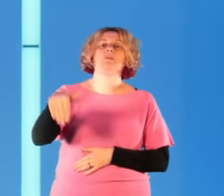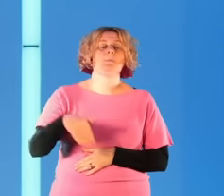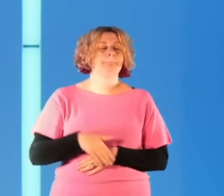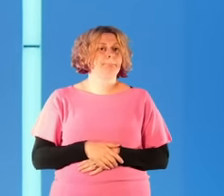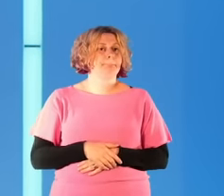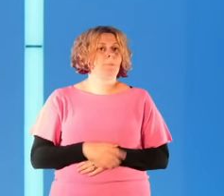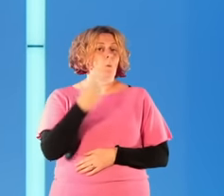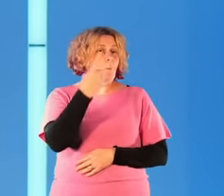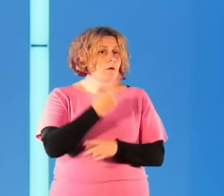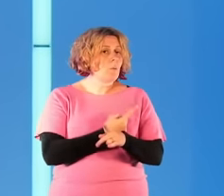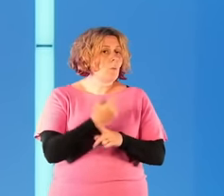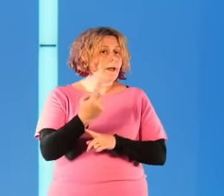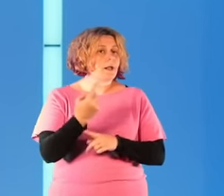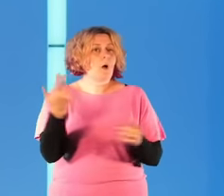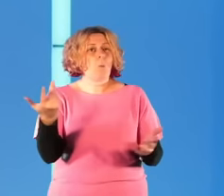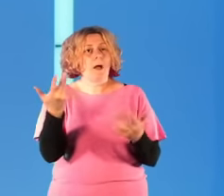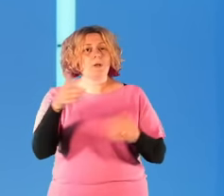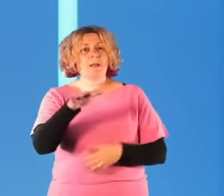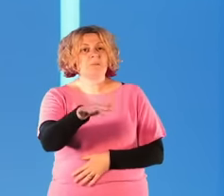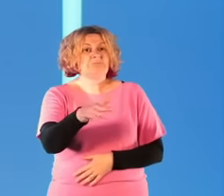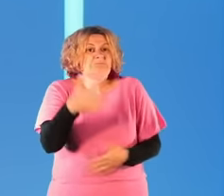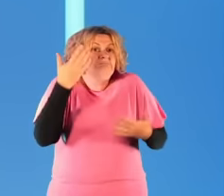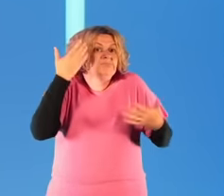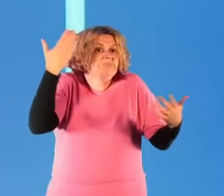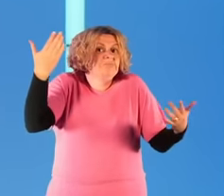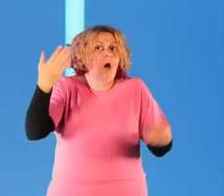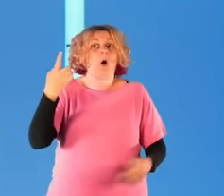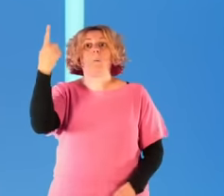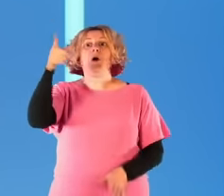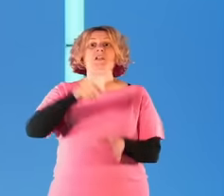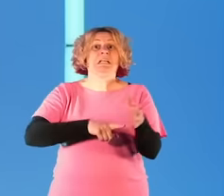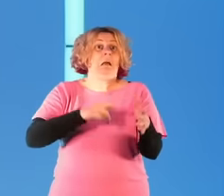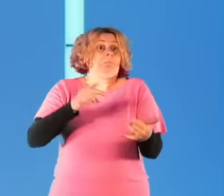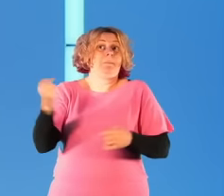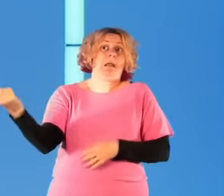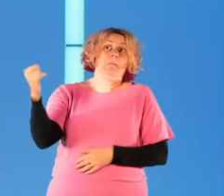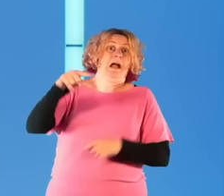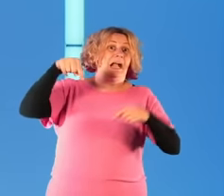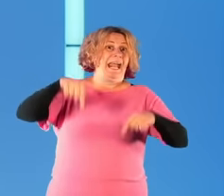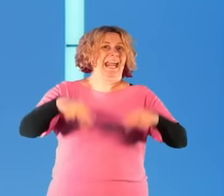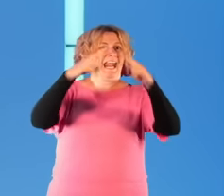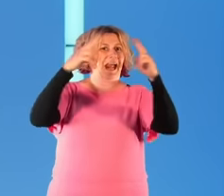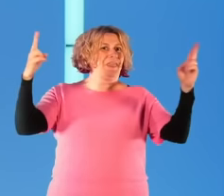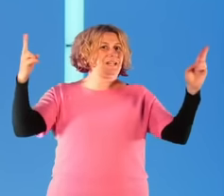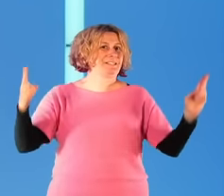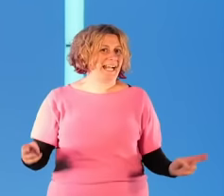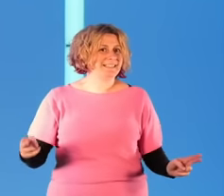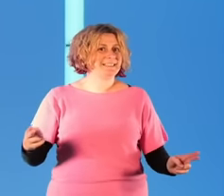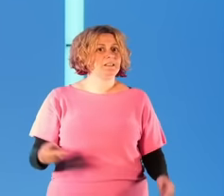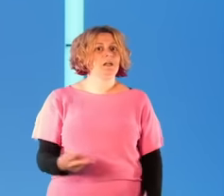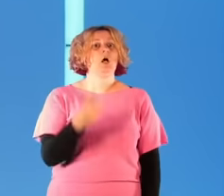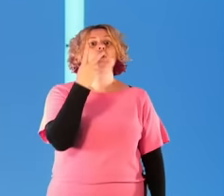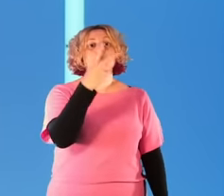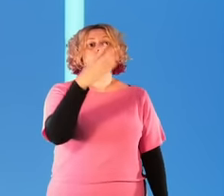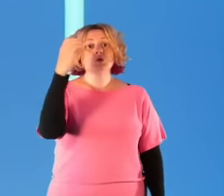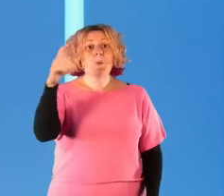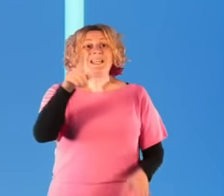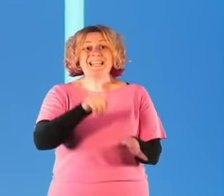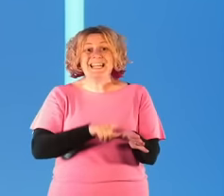in a week? Who knows? Where will you be in a year? Probably back here in the tent. Where will you be in 20 years?